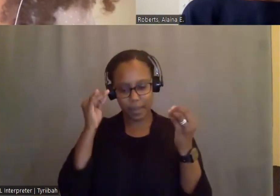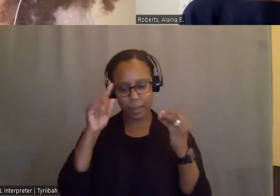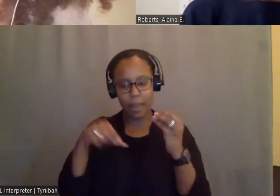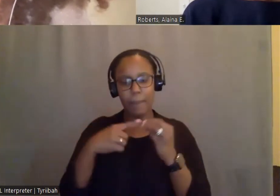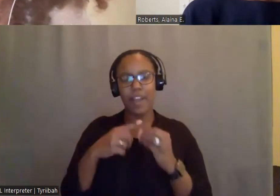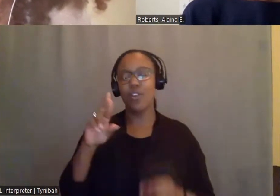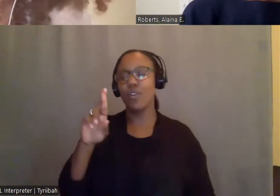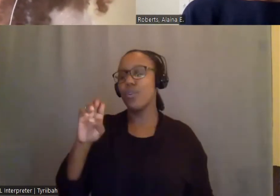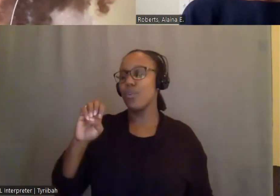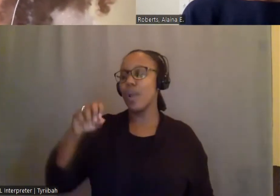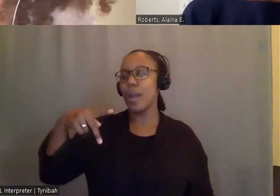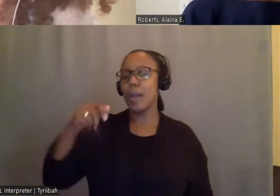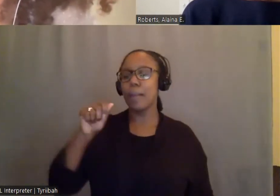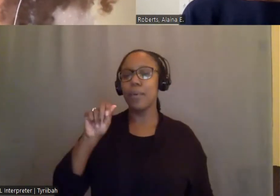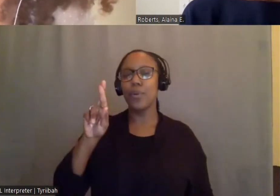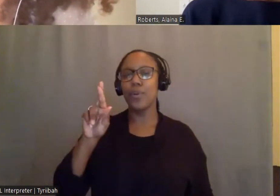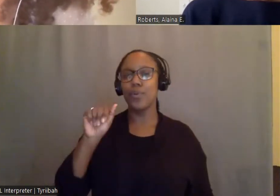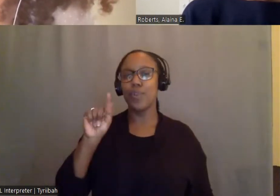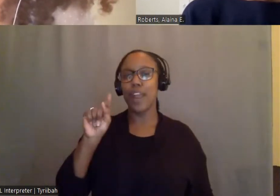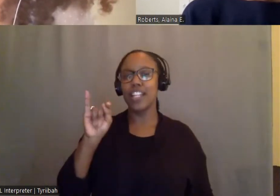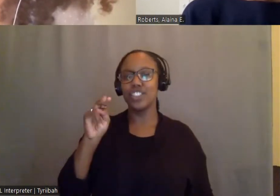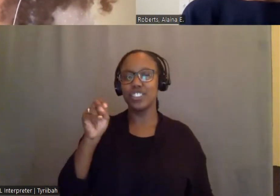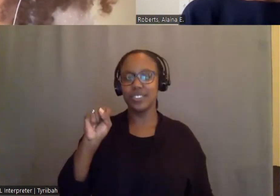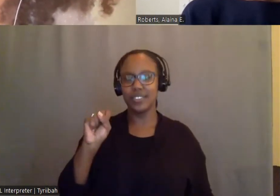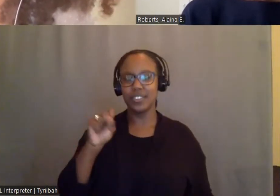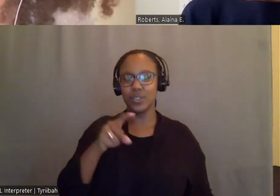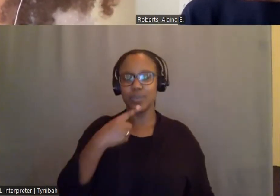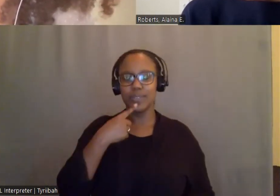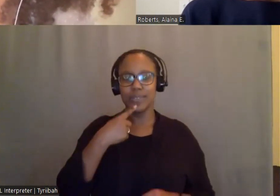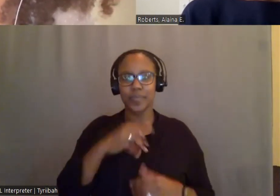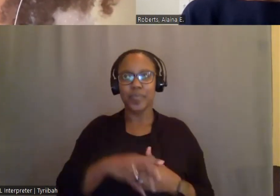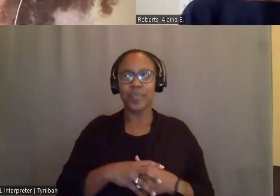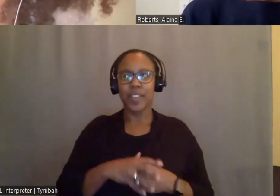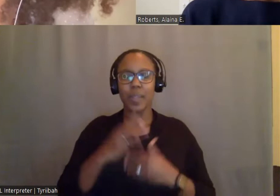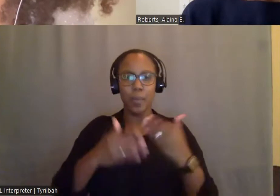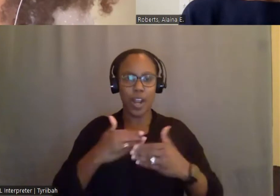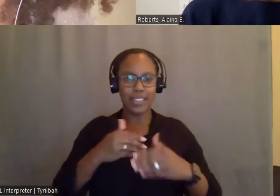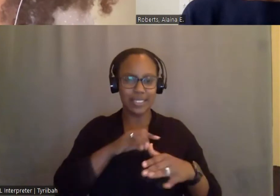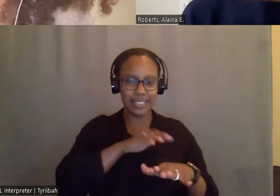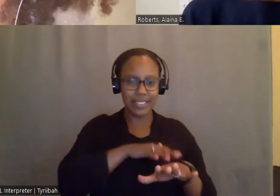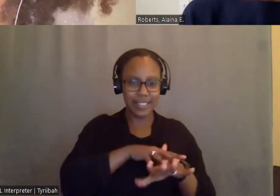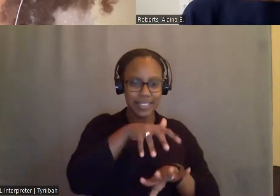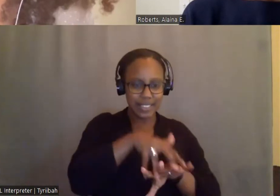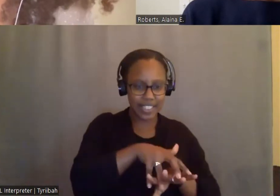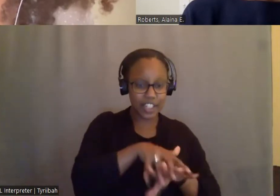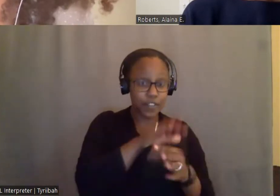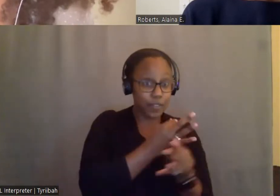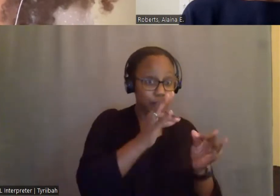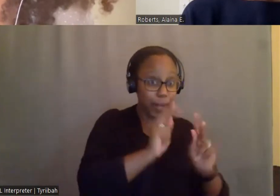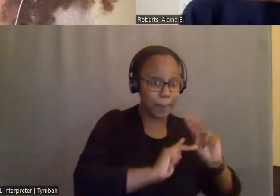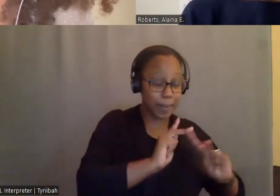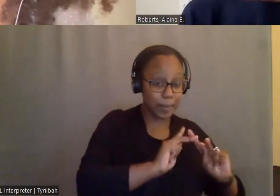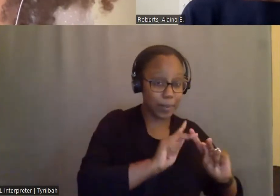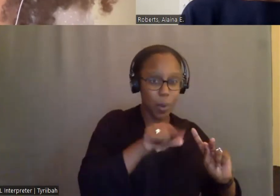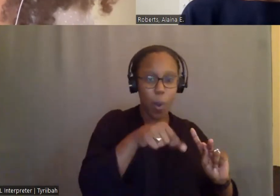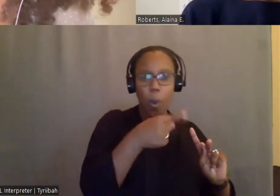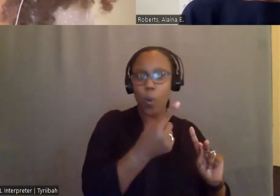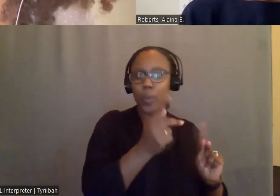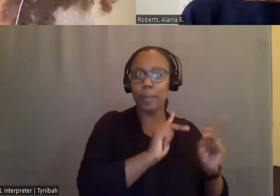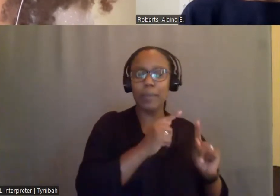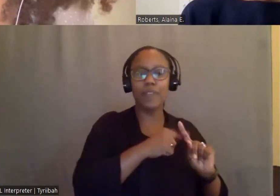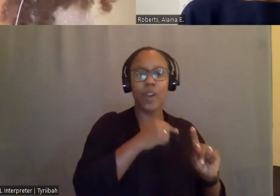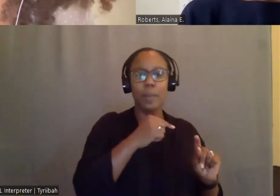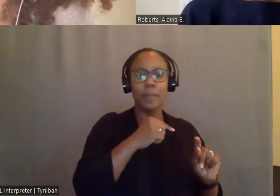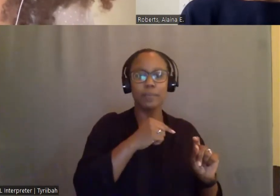write, "In the process, Indian freed people became the only people of African descent in the world to receive what might be viewed